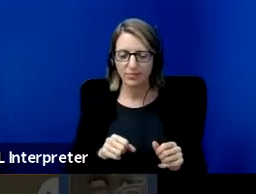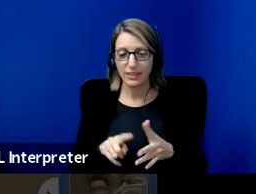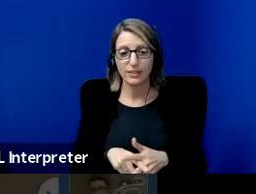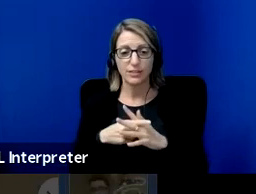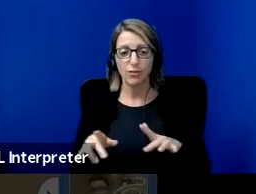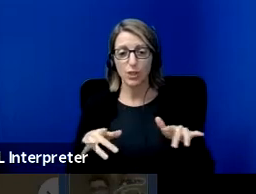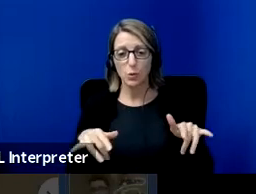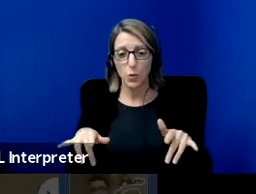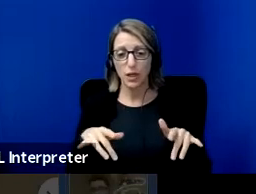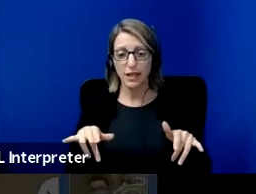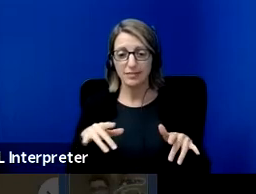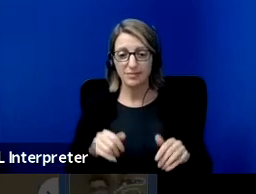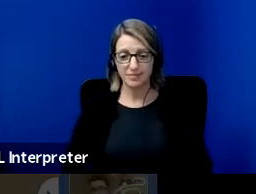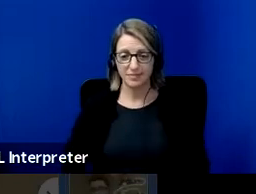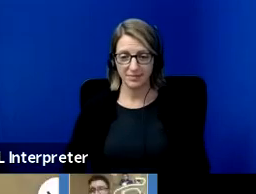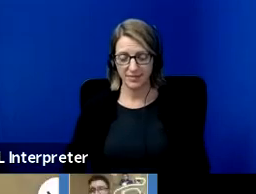recording.